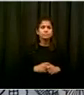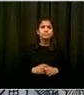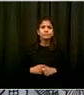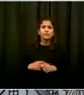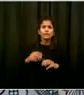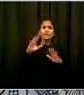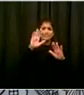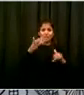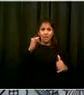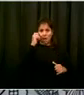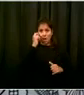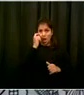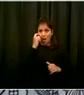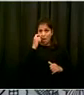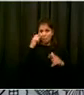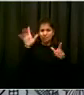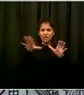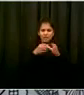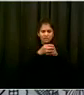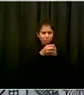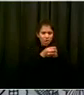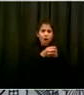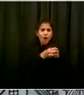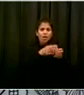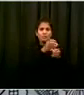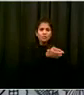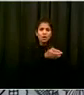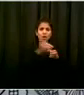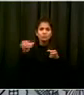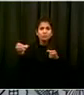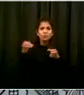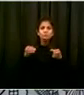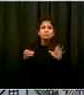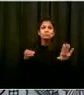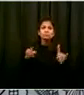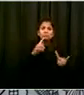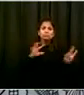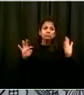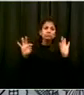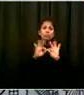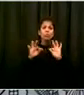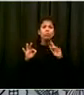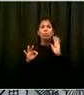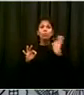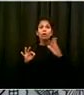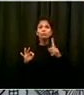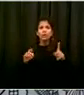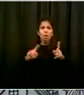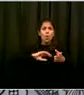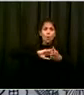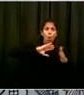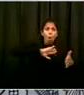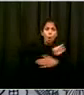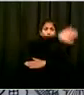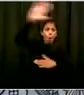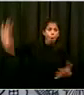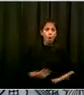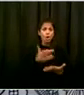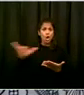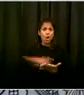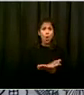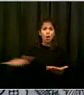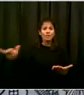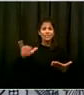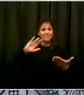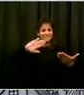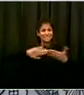Brooklyn and Queens, it's lots of different kinds of people. Remember, we're talking about two of the most diverse places on earth, Brooklyn and Queens. So